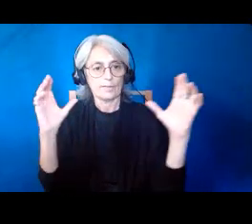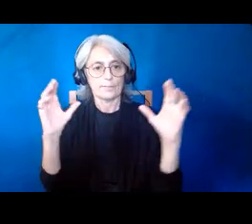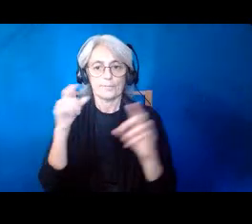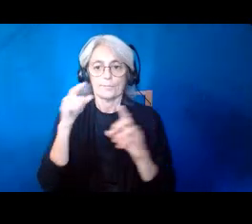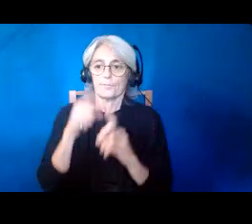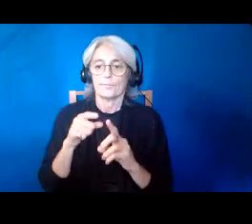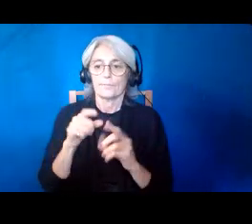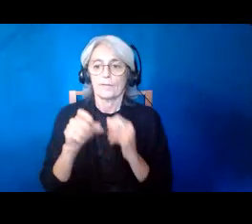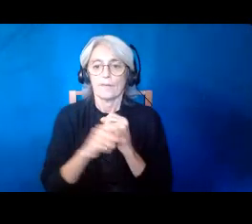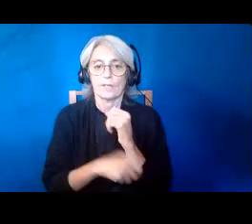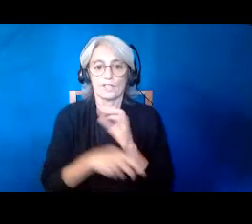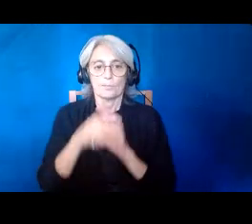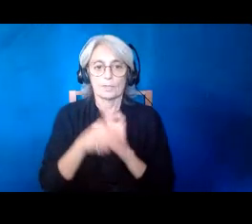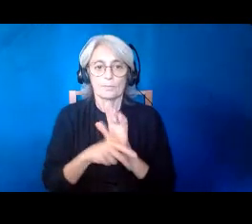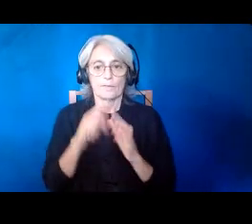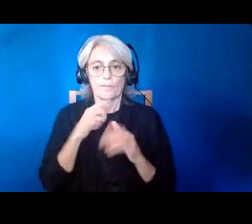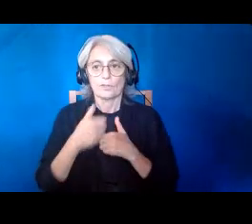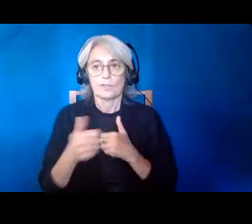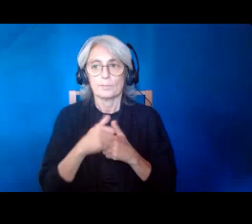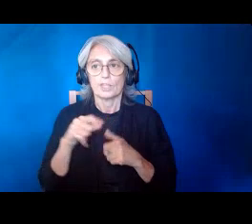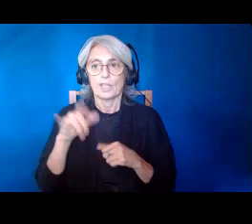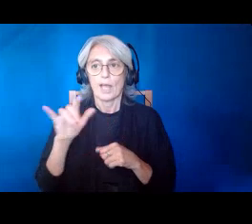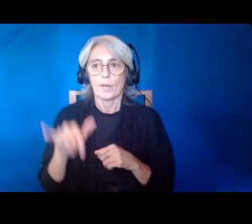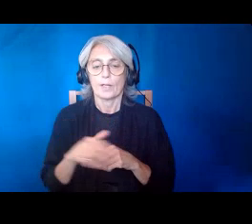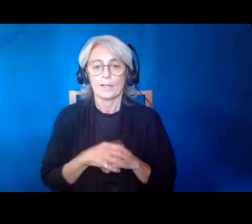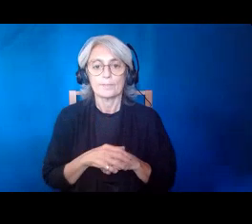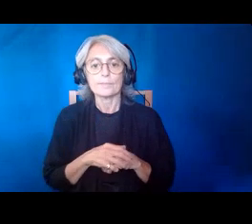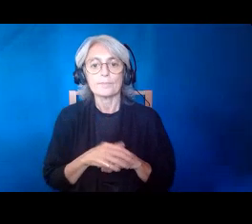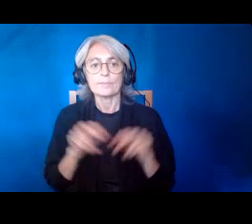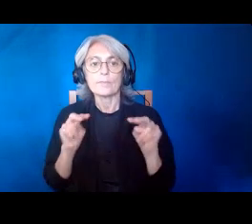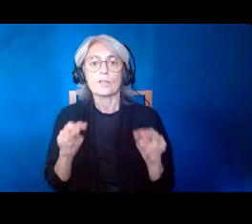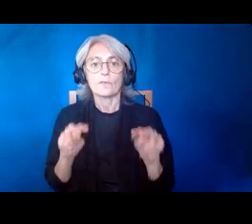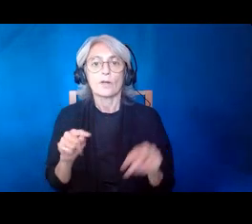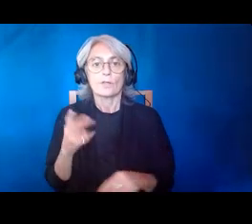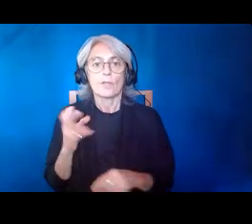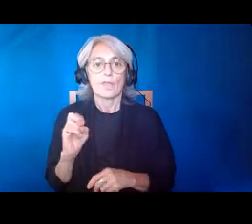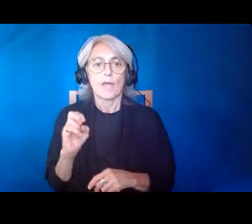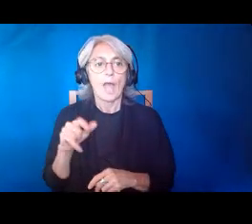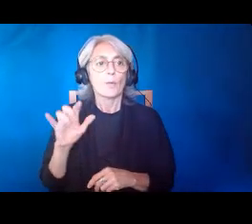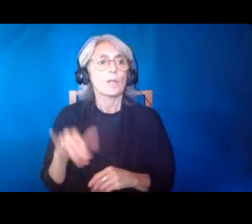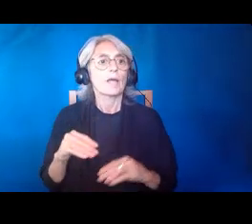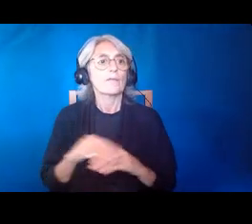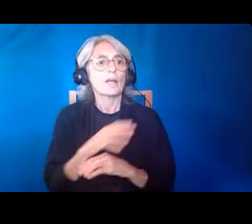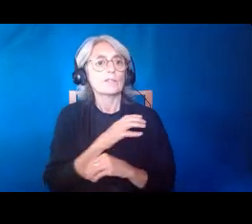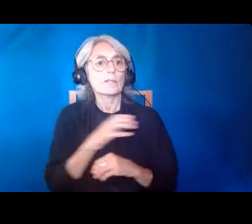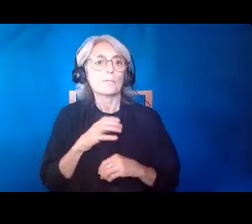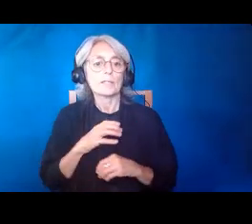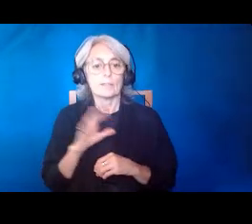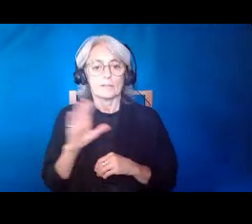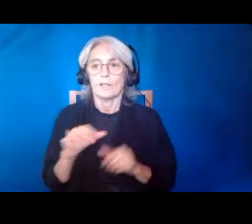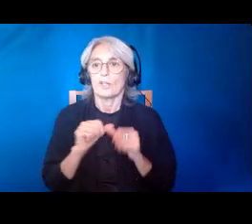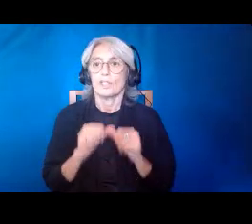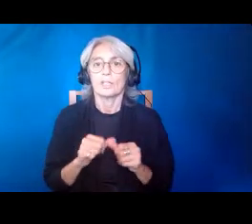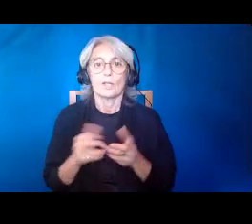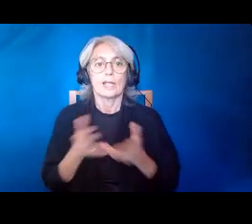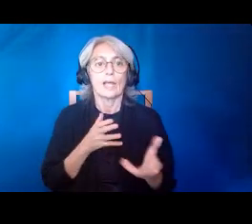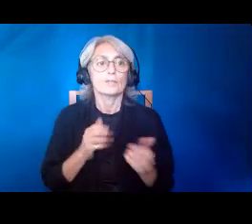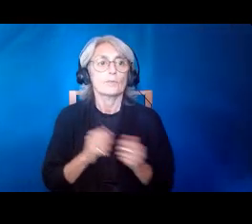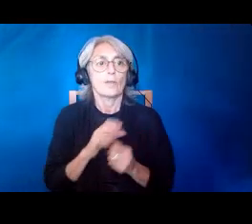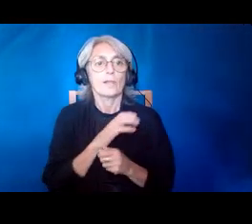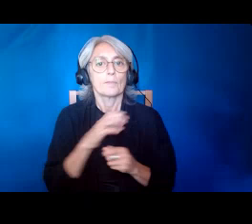principles for transportation equity. We look forward to the Equity Advisory Committee's continued engagement in the Commission's funding